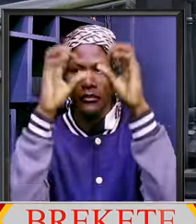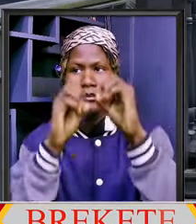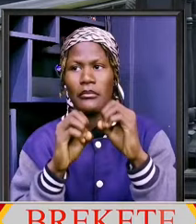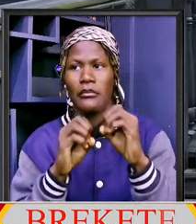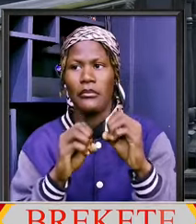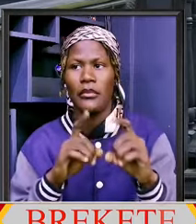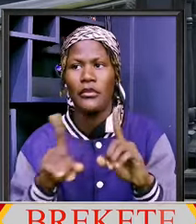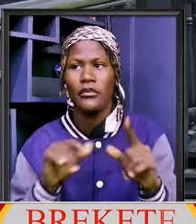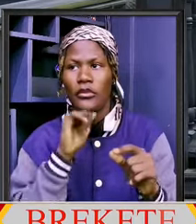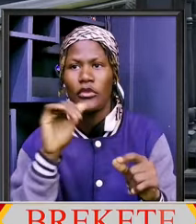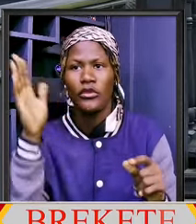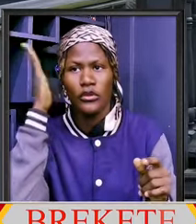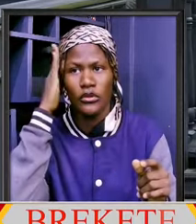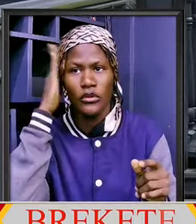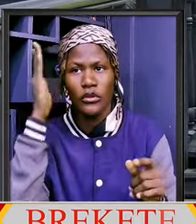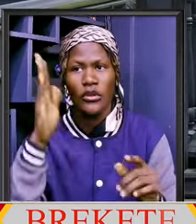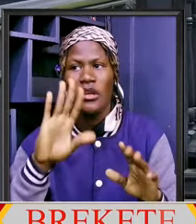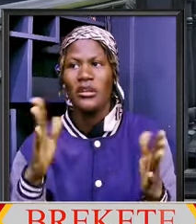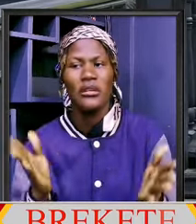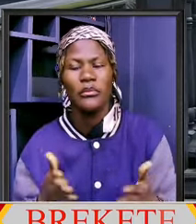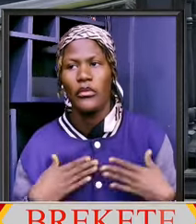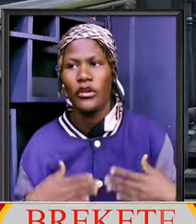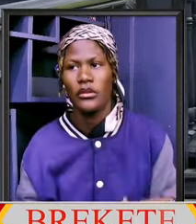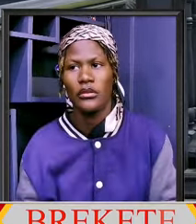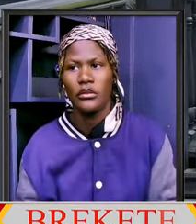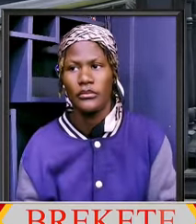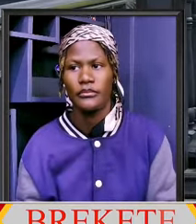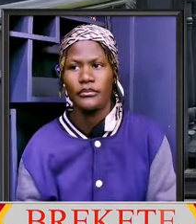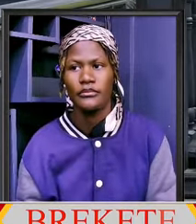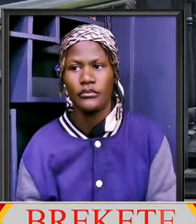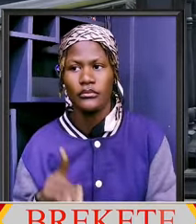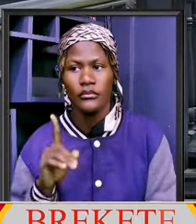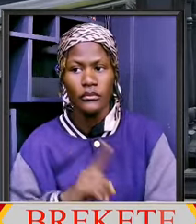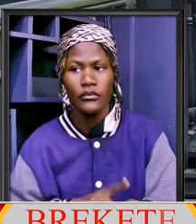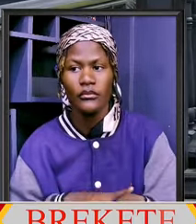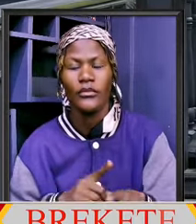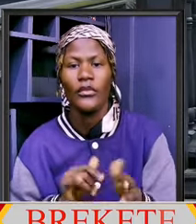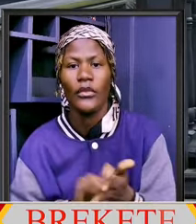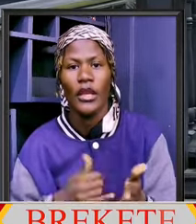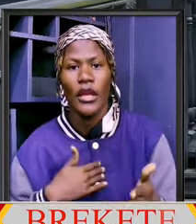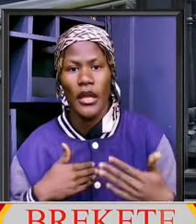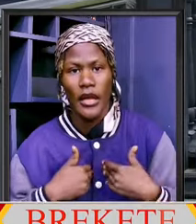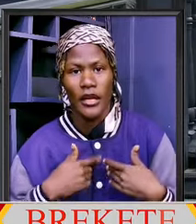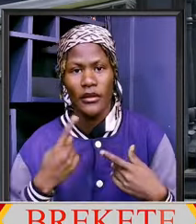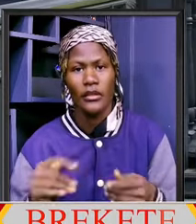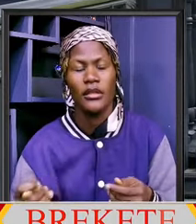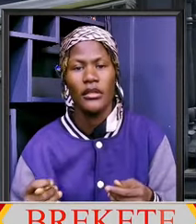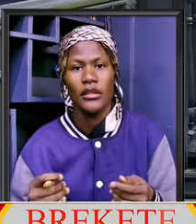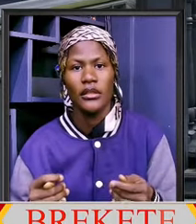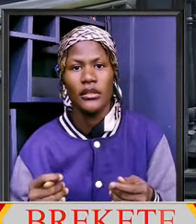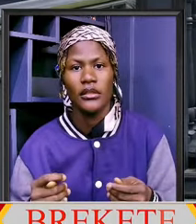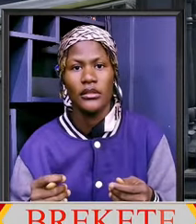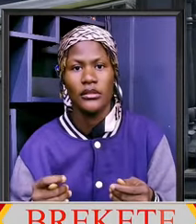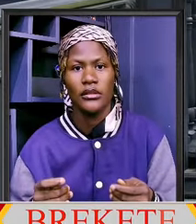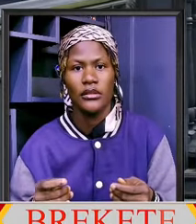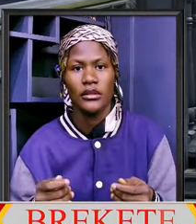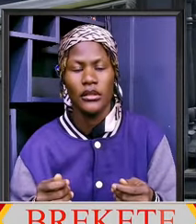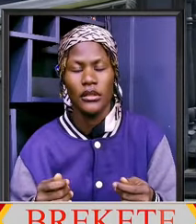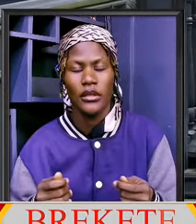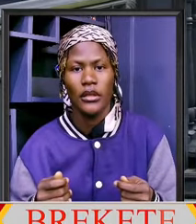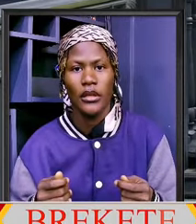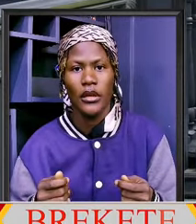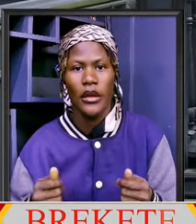know anybody. Because the first time I had this accident, the first lady of our area make